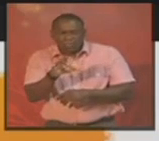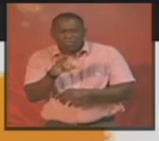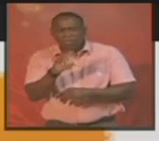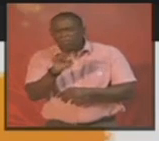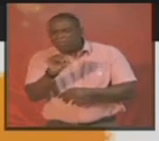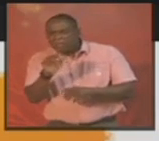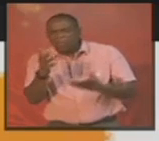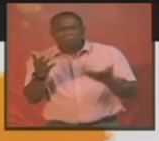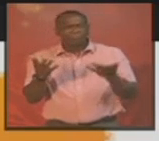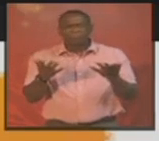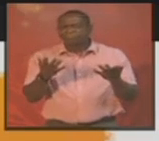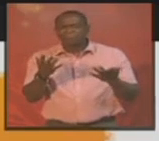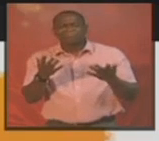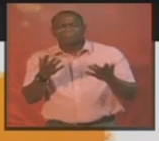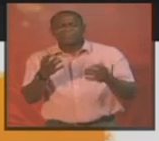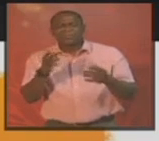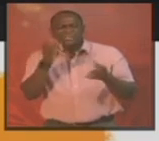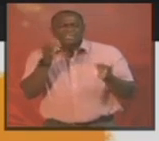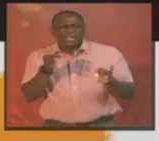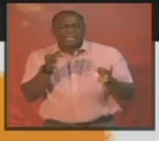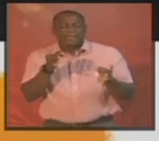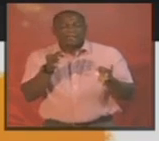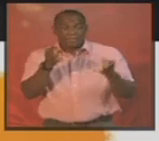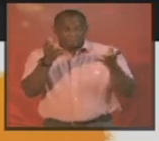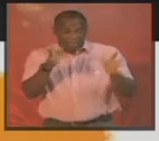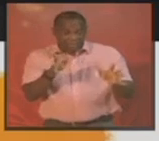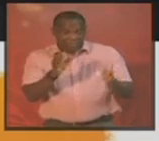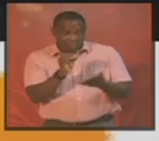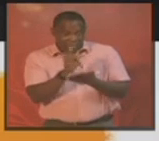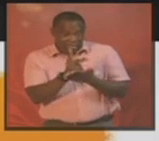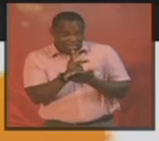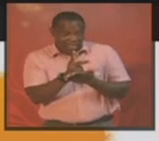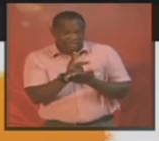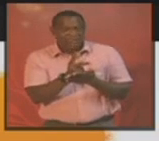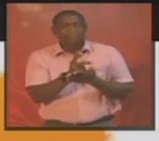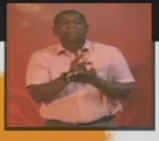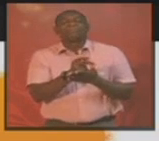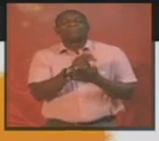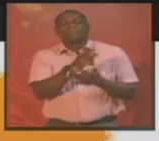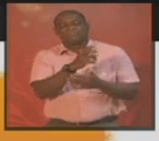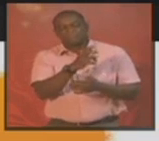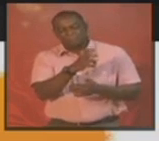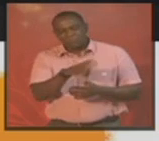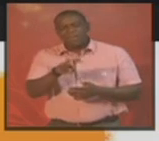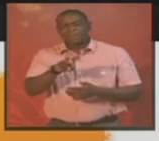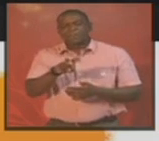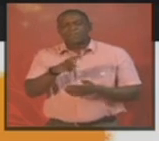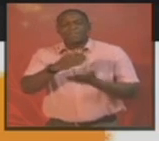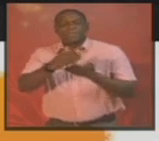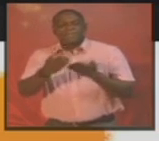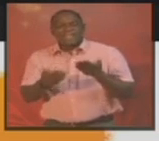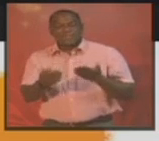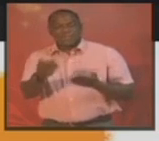the results are satisfactory, we move on to phase 2, whereby you are now increasing the number of